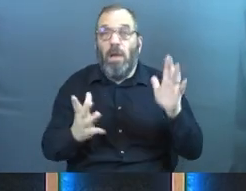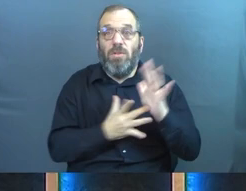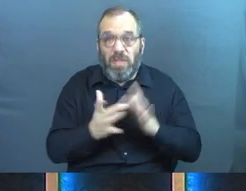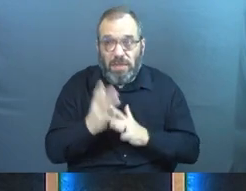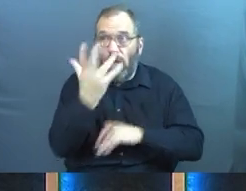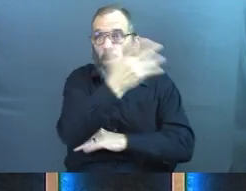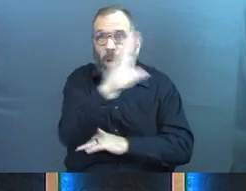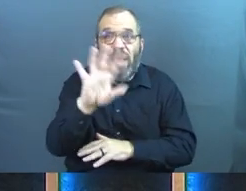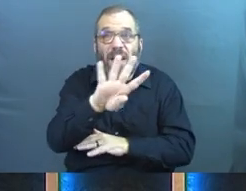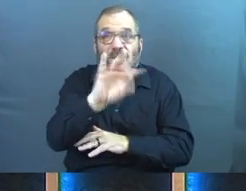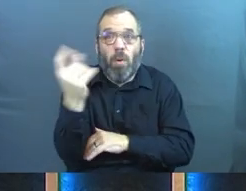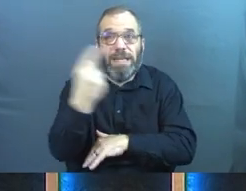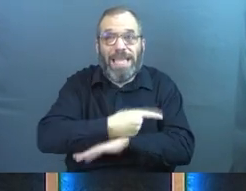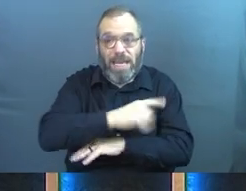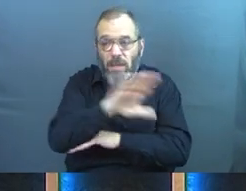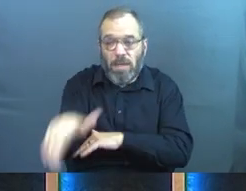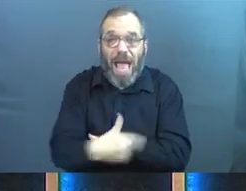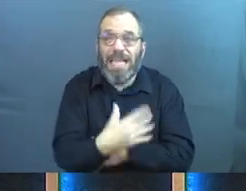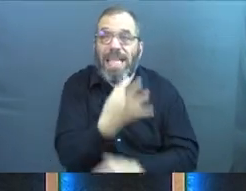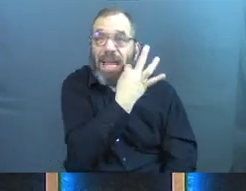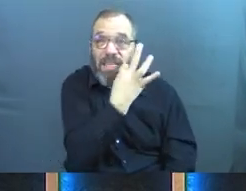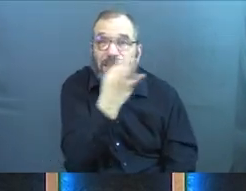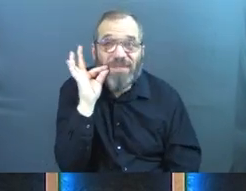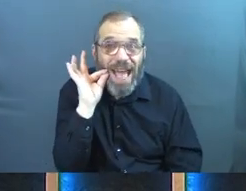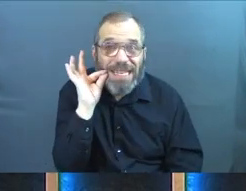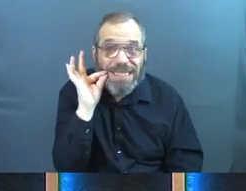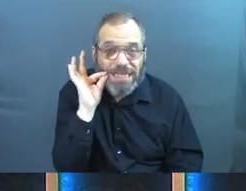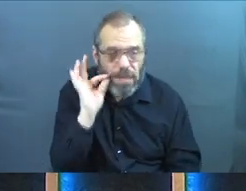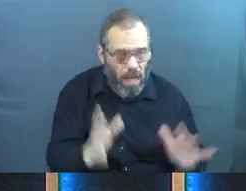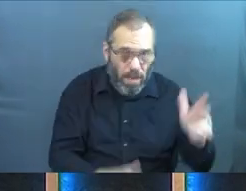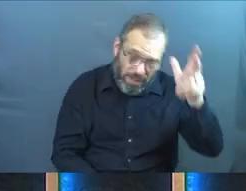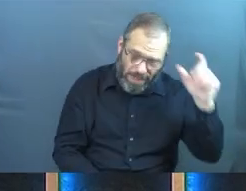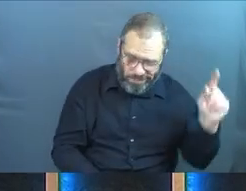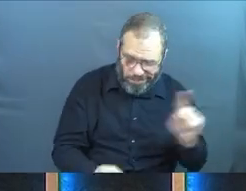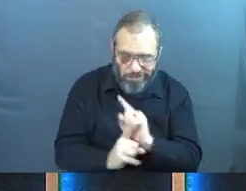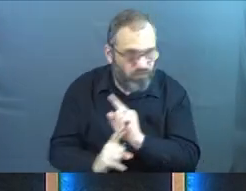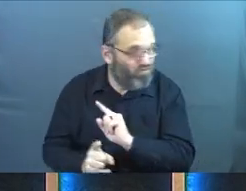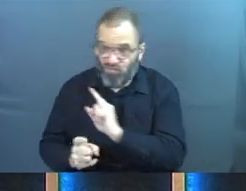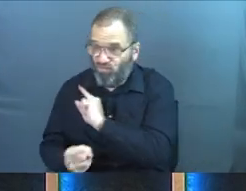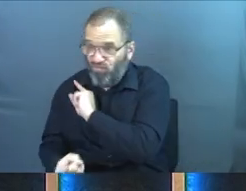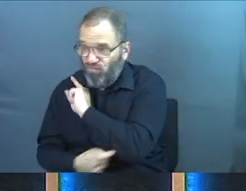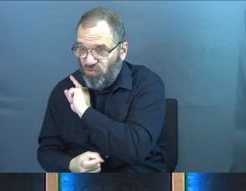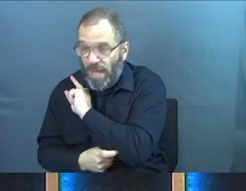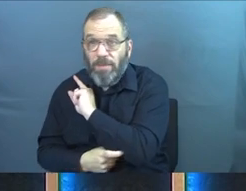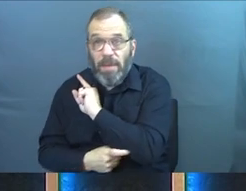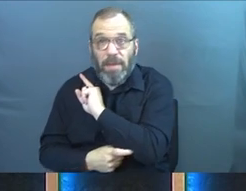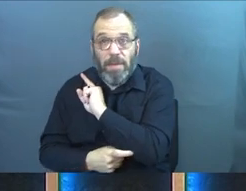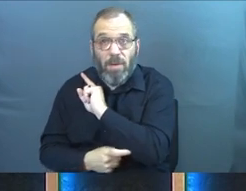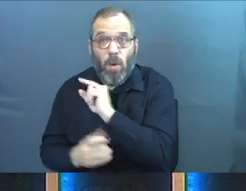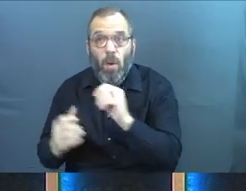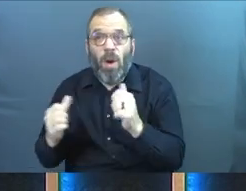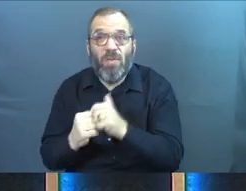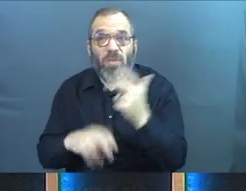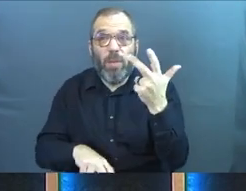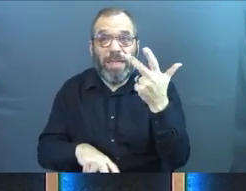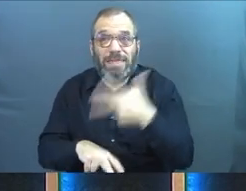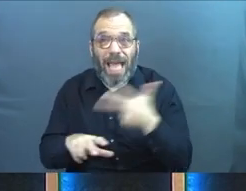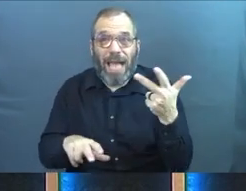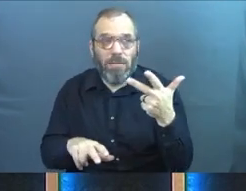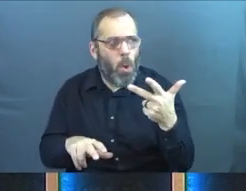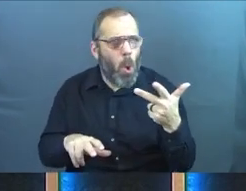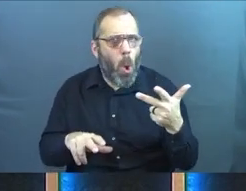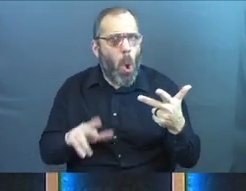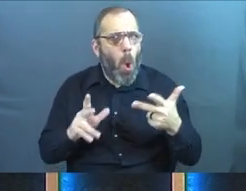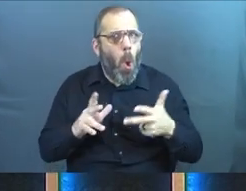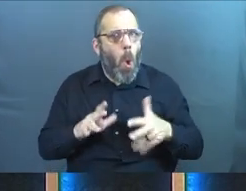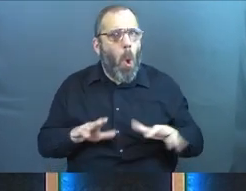goes off in the wilderness for 40 days and 40 nights, and he fasts, and Satan comes to tempt him at the end of the fast, tempts him 3 times. This is the big